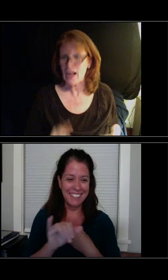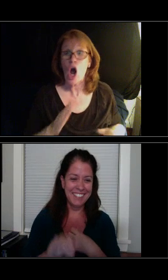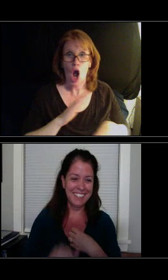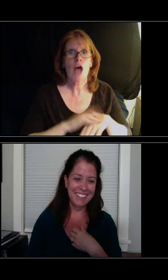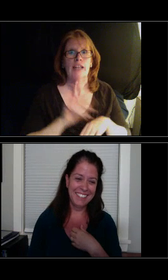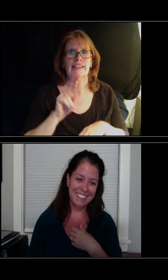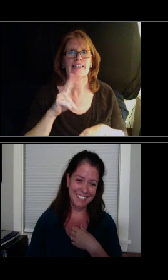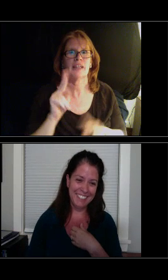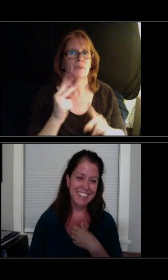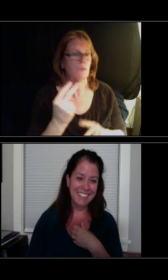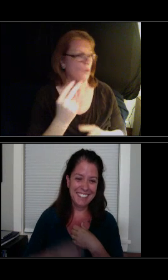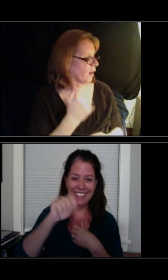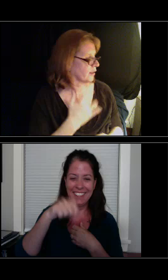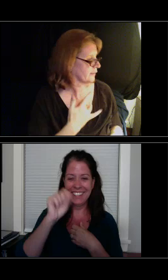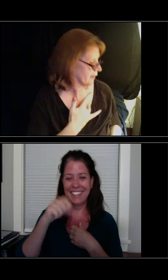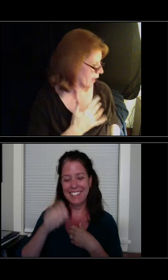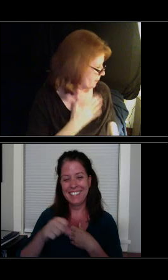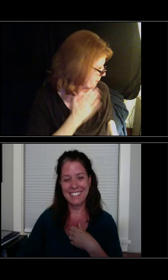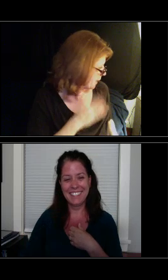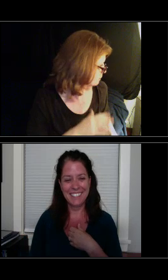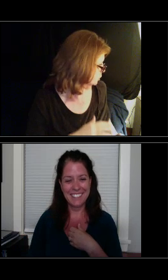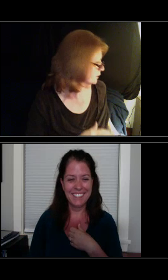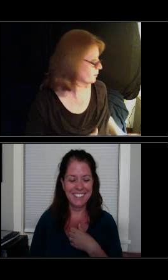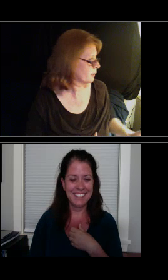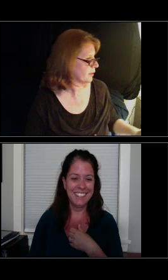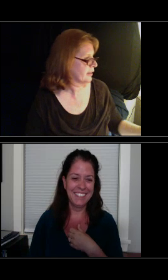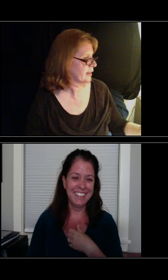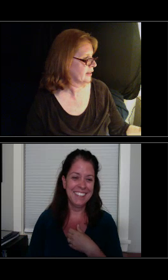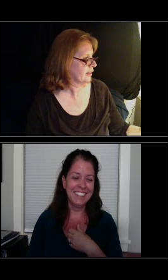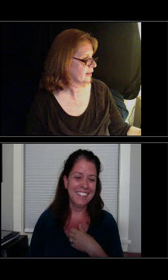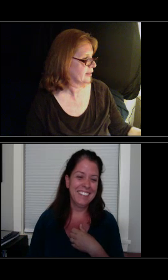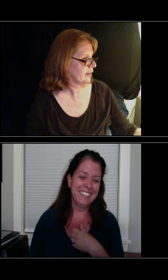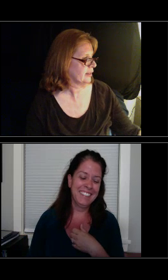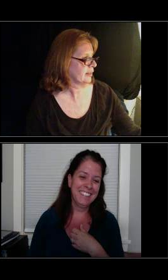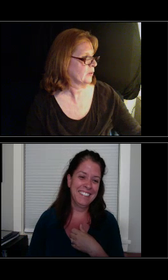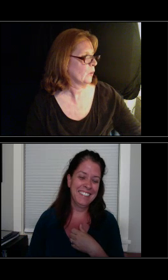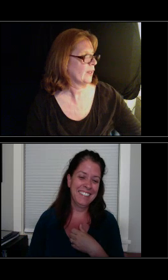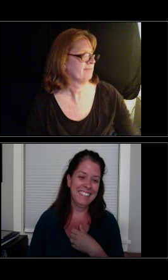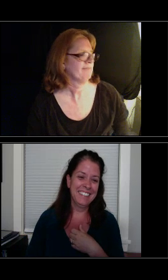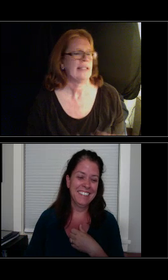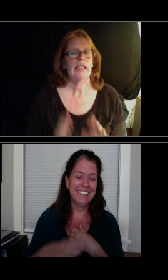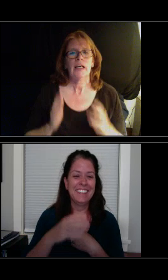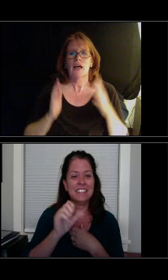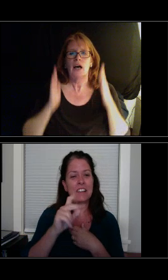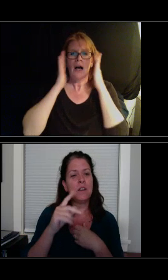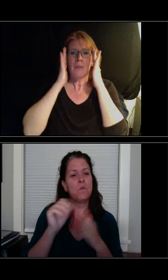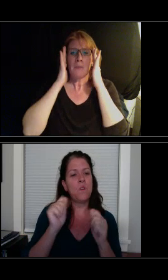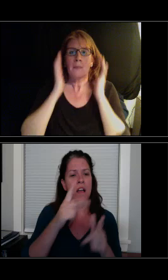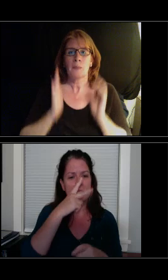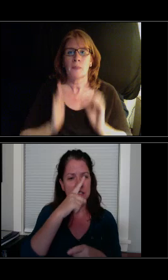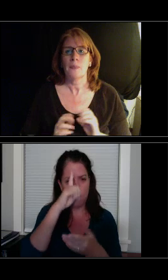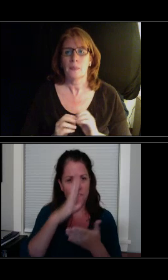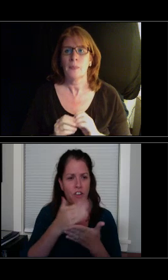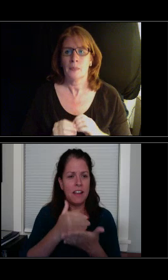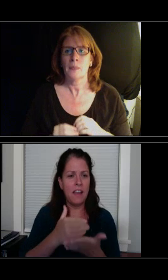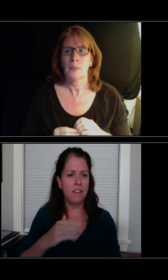I'm sorry, there's a moth flying around. I feel bad. You're watching me try and slap this moth away on TV